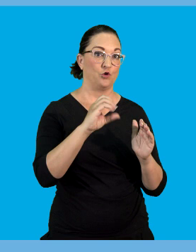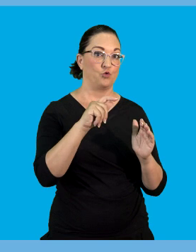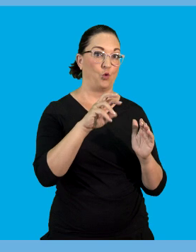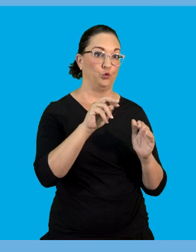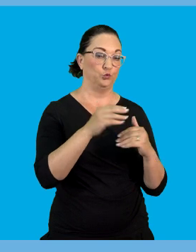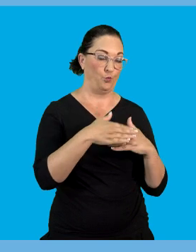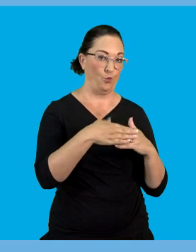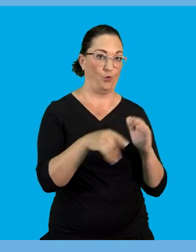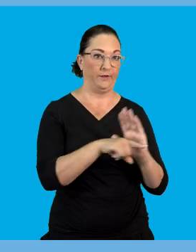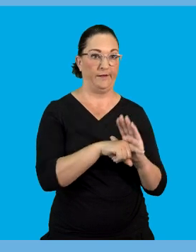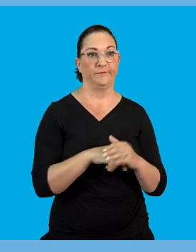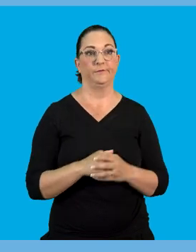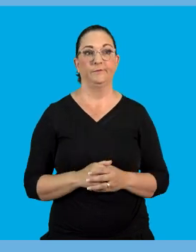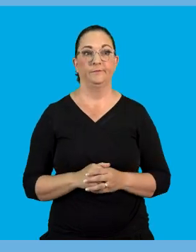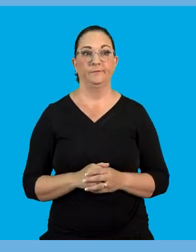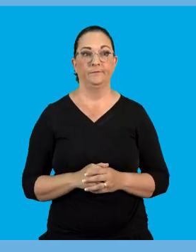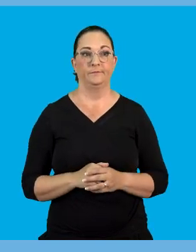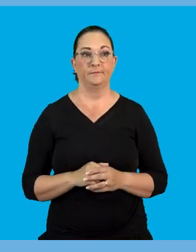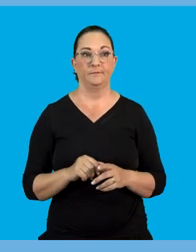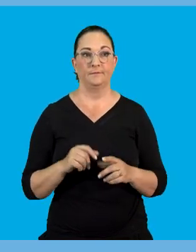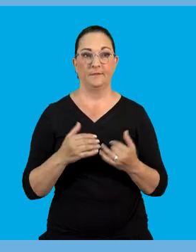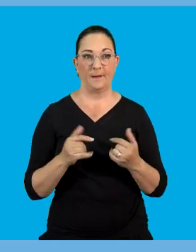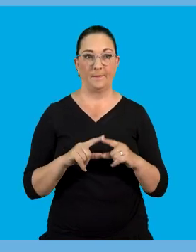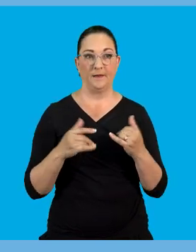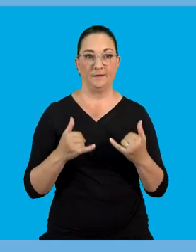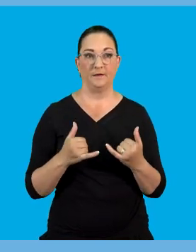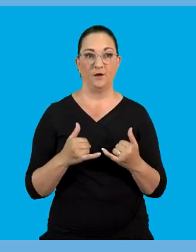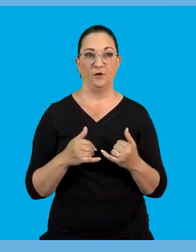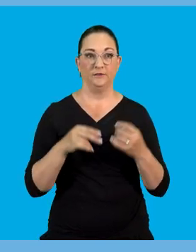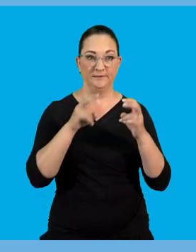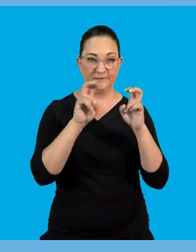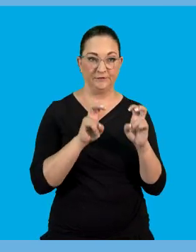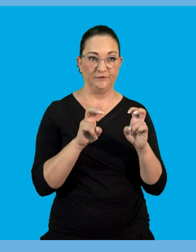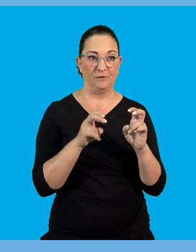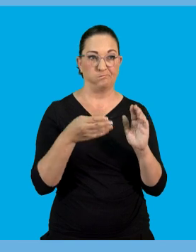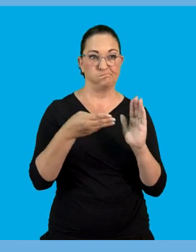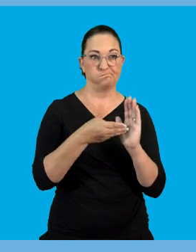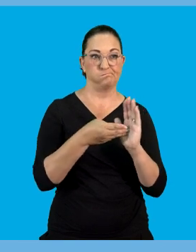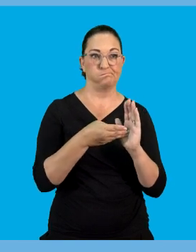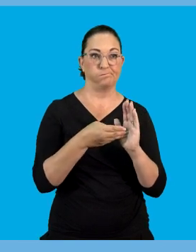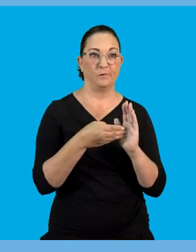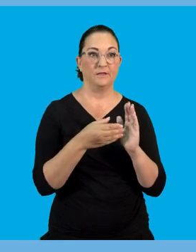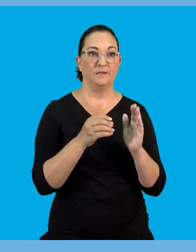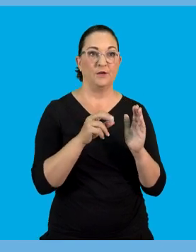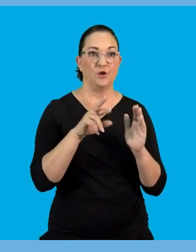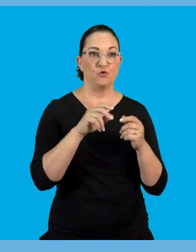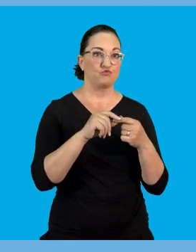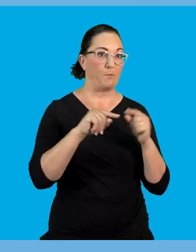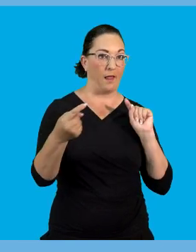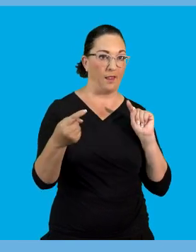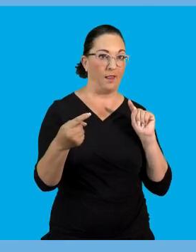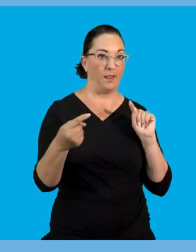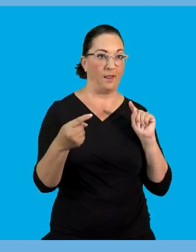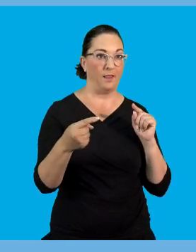the law of electric charges states that like charges repel and opposite charges attract. So